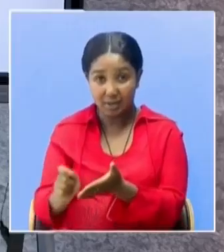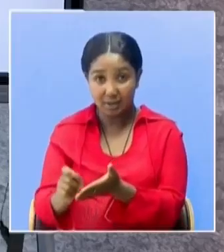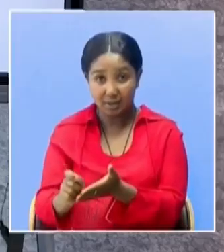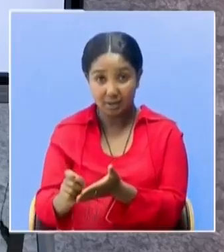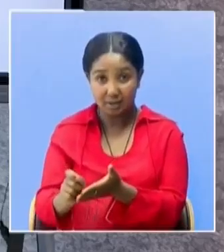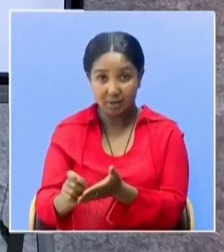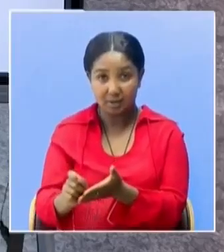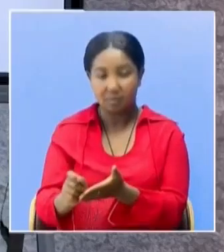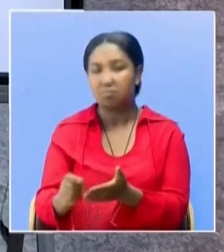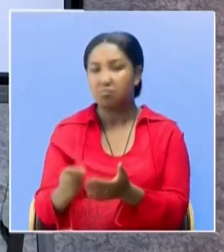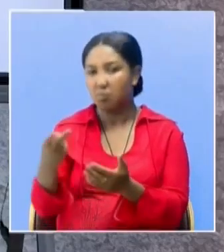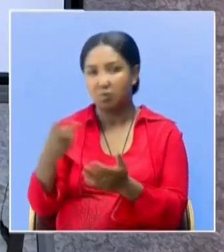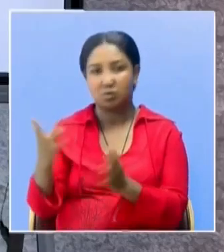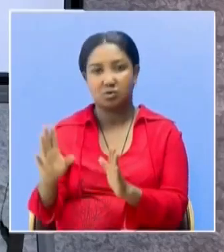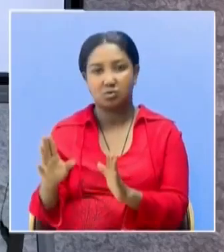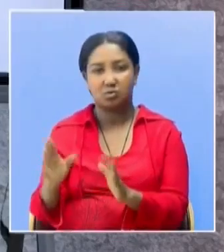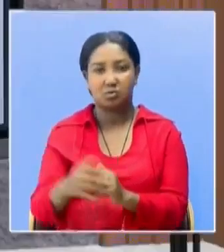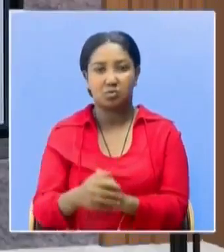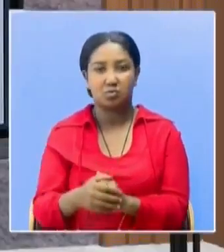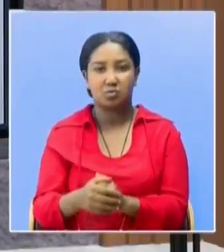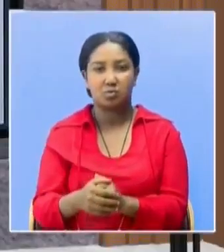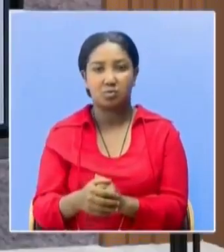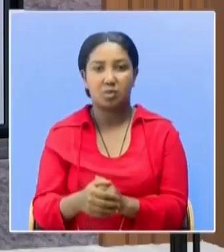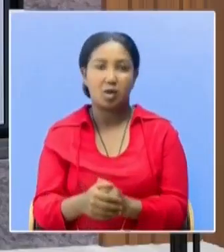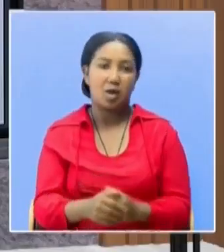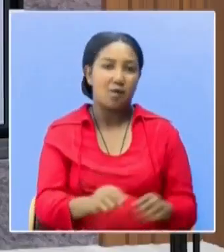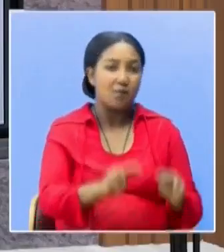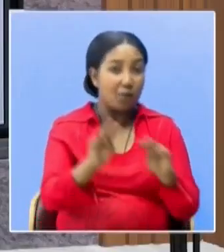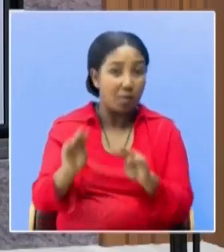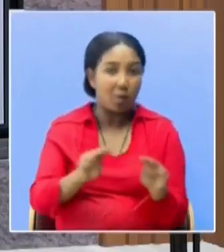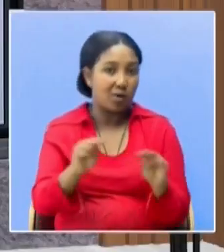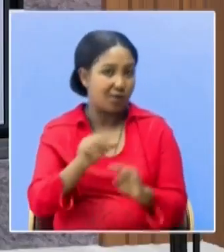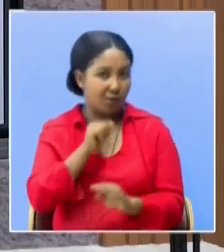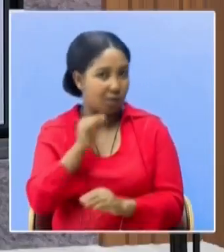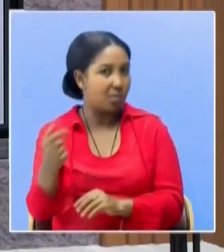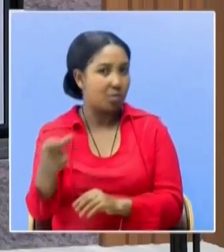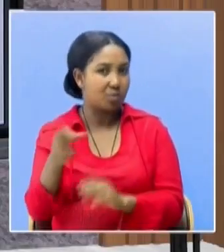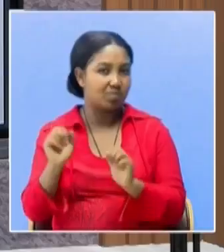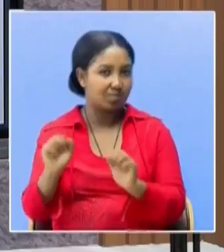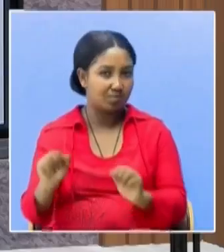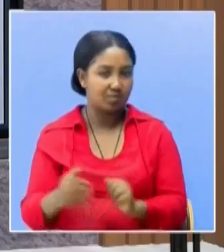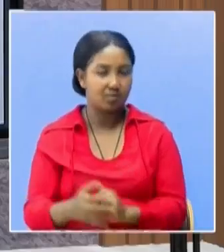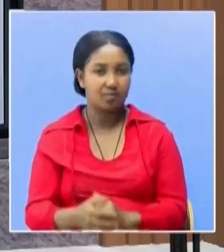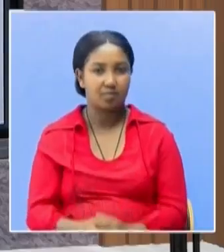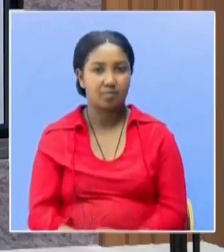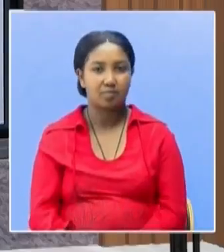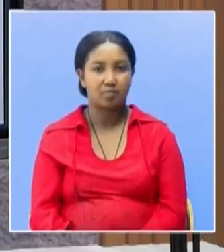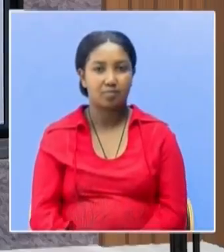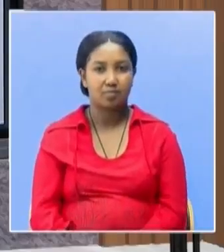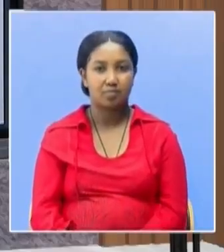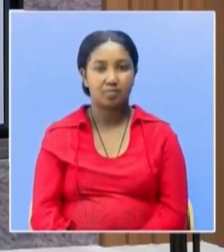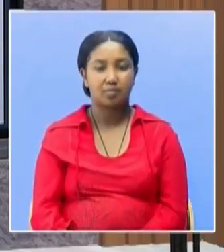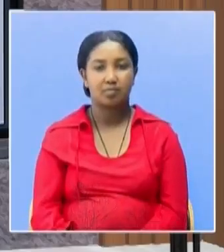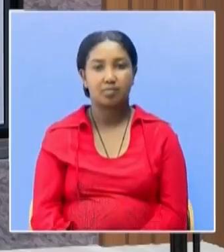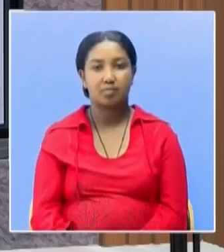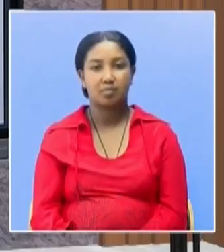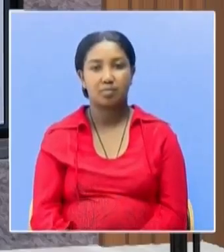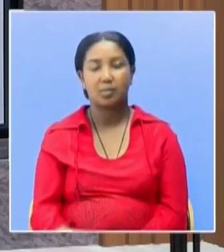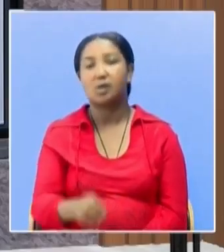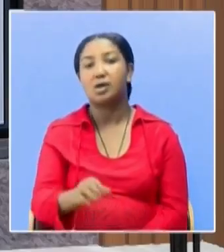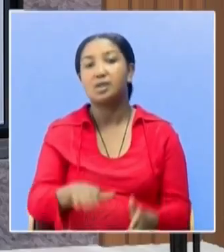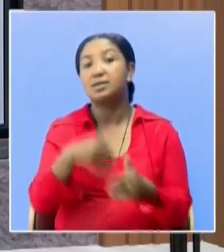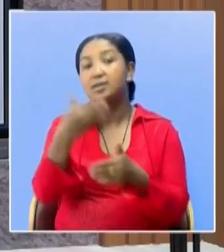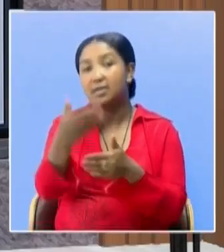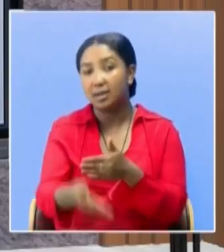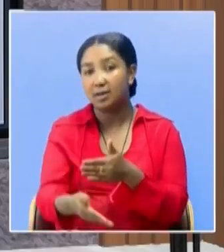date is possible in both cases, either informal letter or an informal letter. It's must. And then what